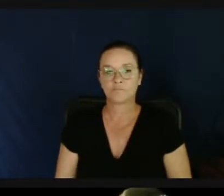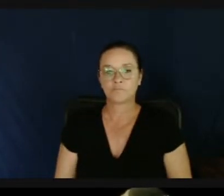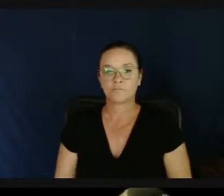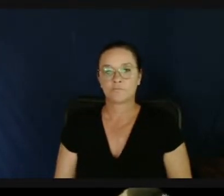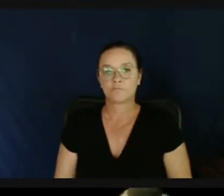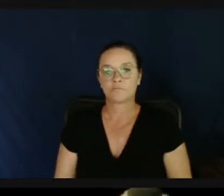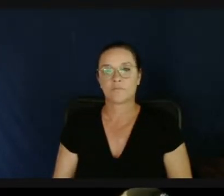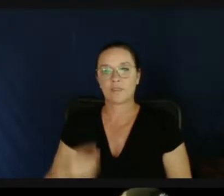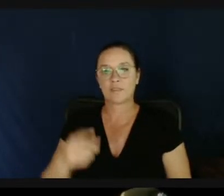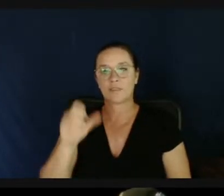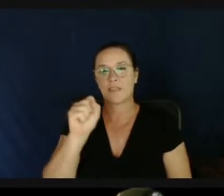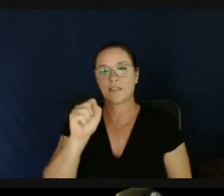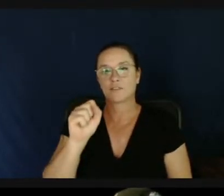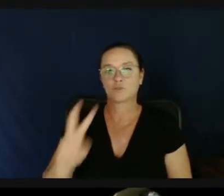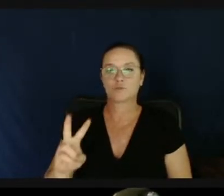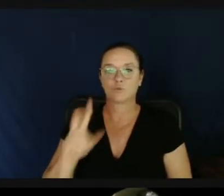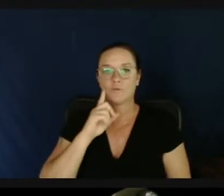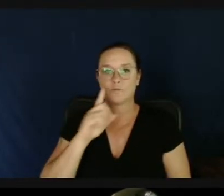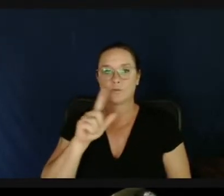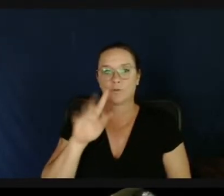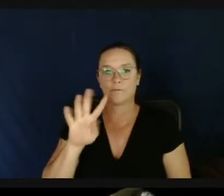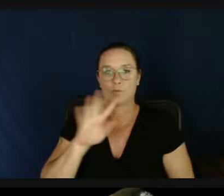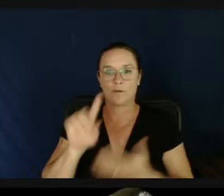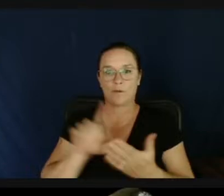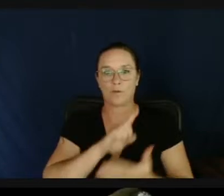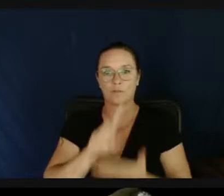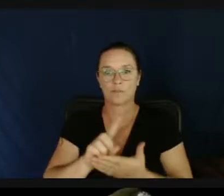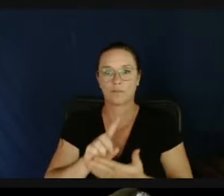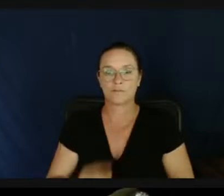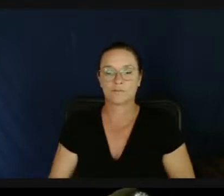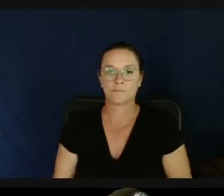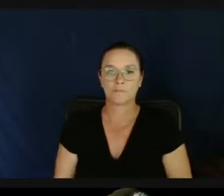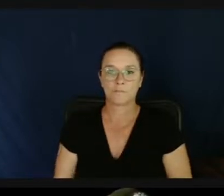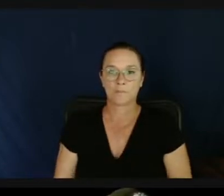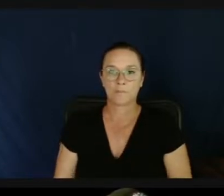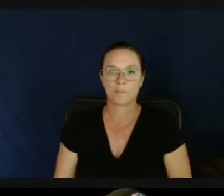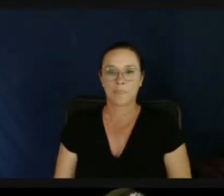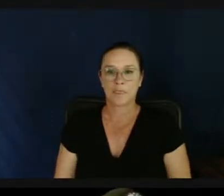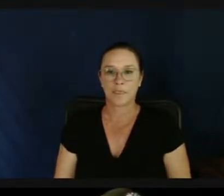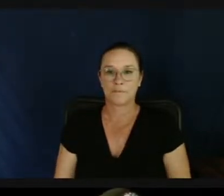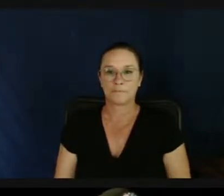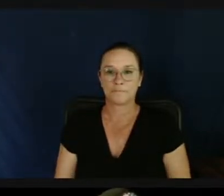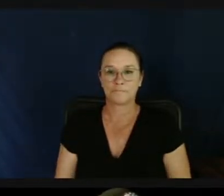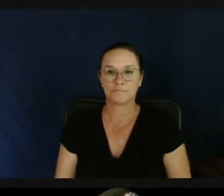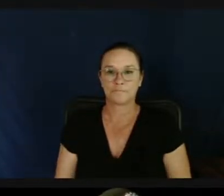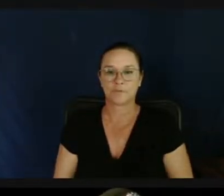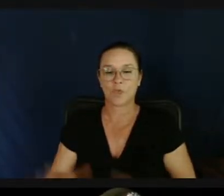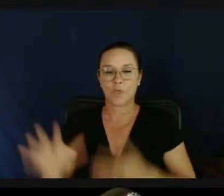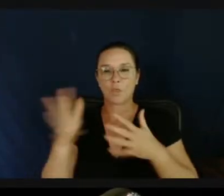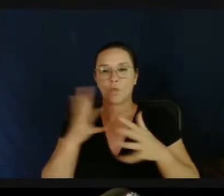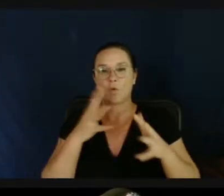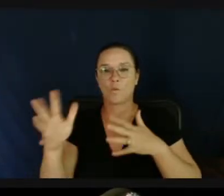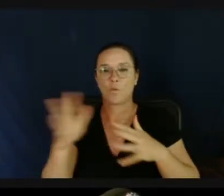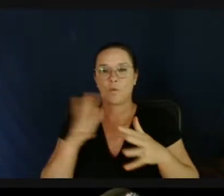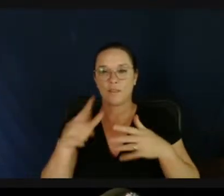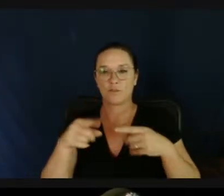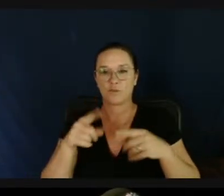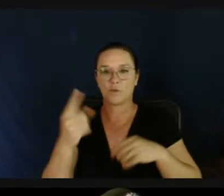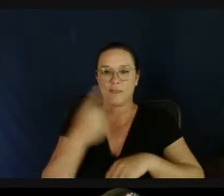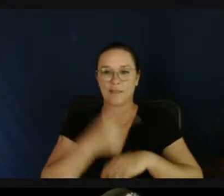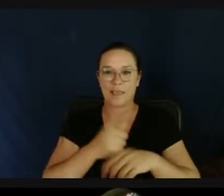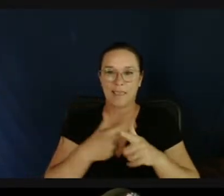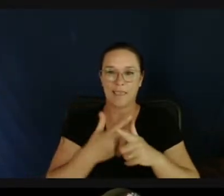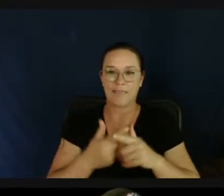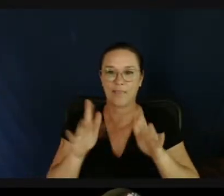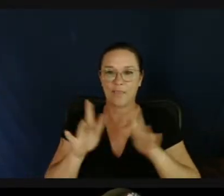Here's the S2 for the last 24 hours. We looked at the winds in the daytimes before. We looked at just the glow at night, but there is